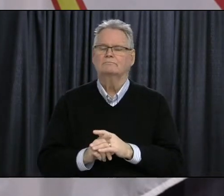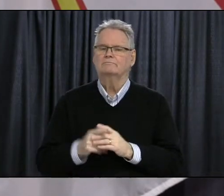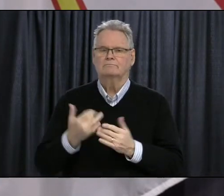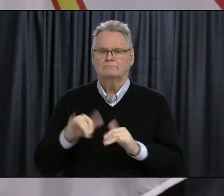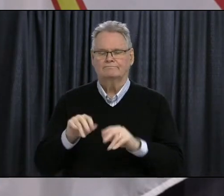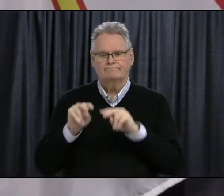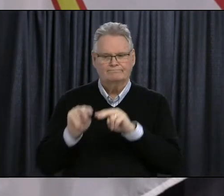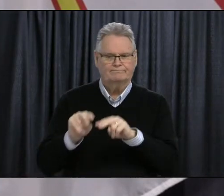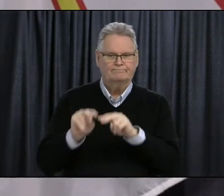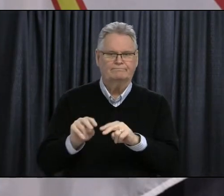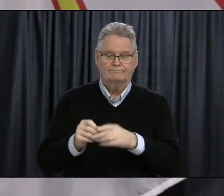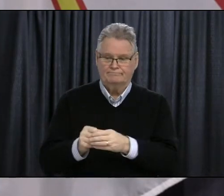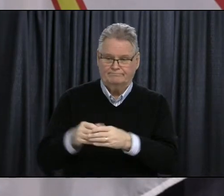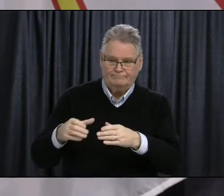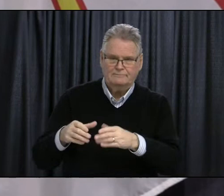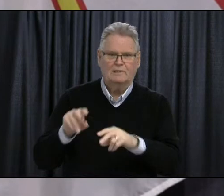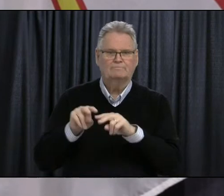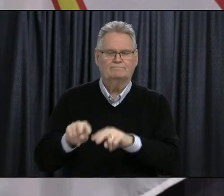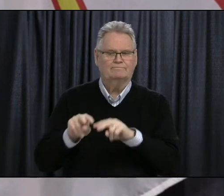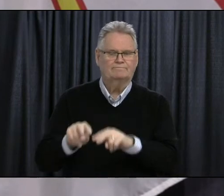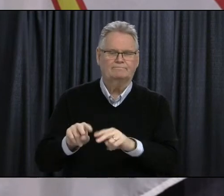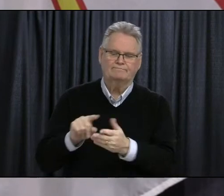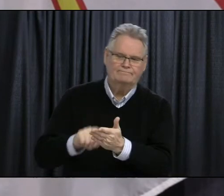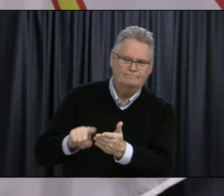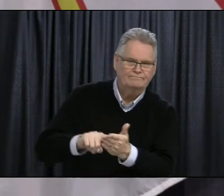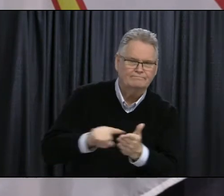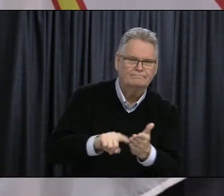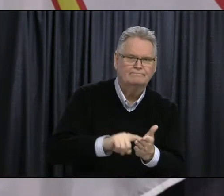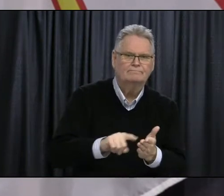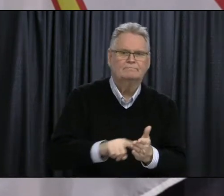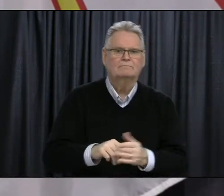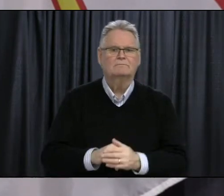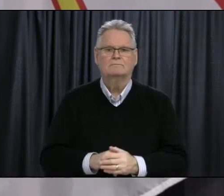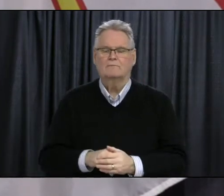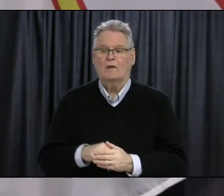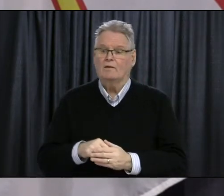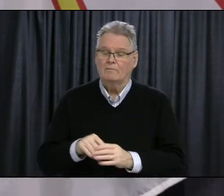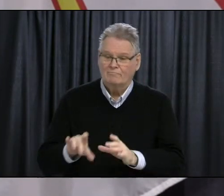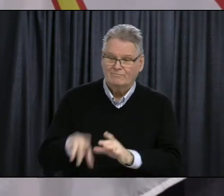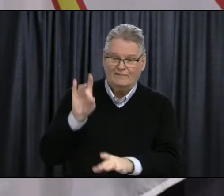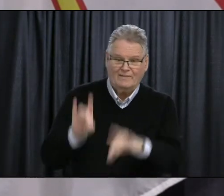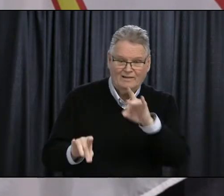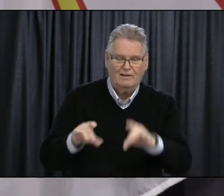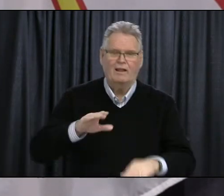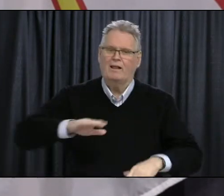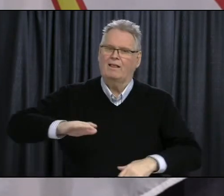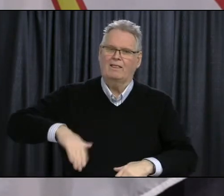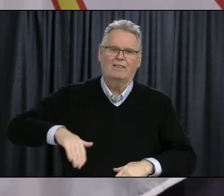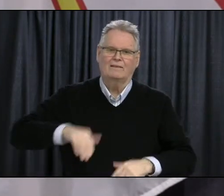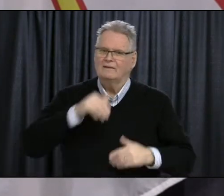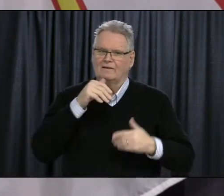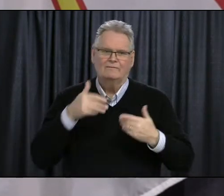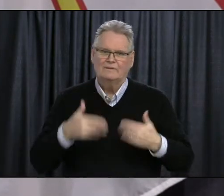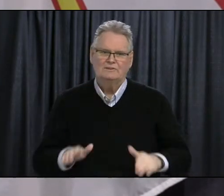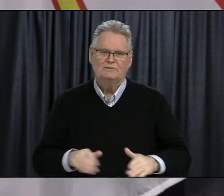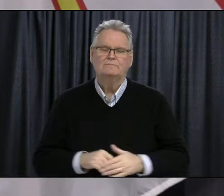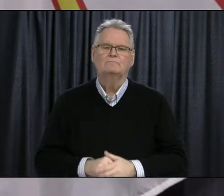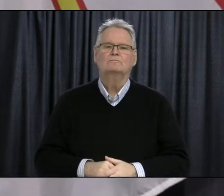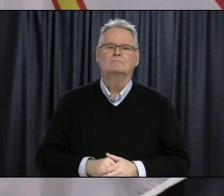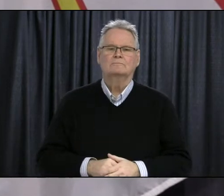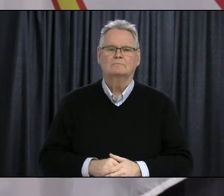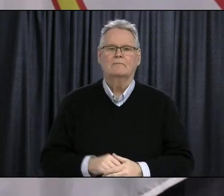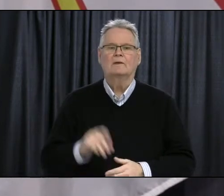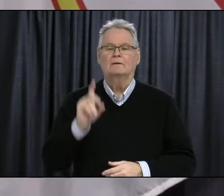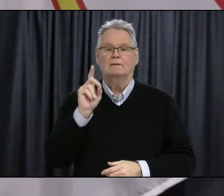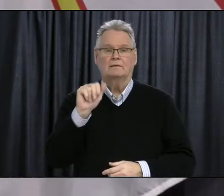a suspect case associated with a daycare, but that has not yet been confirmed as a positive case. Eastern Health is